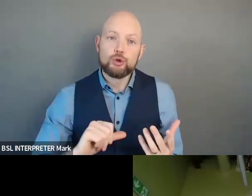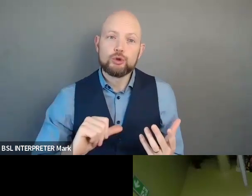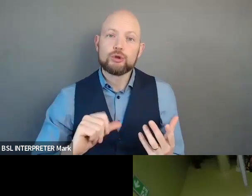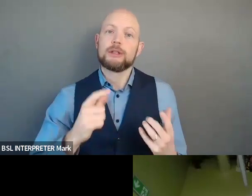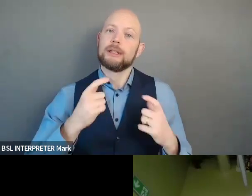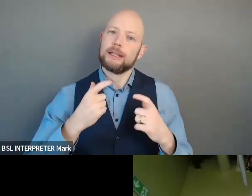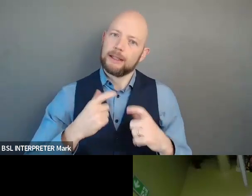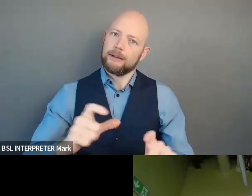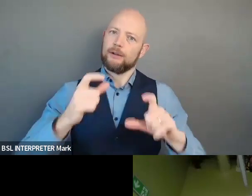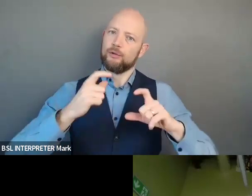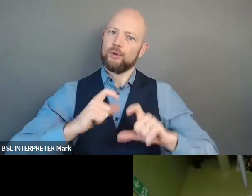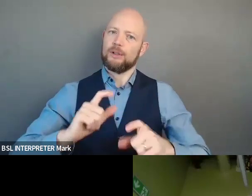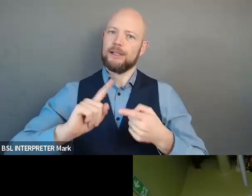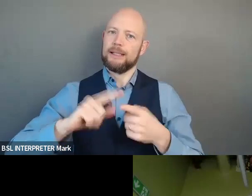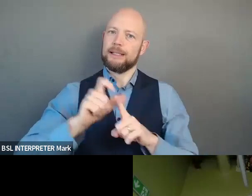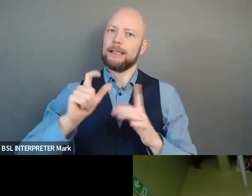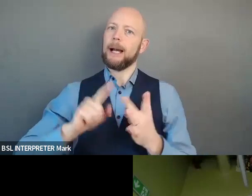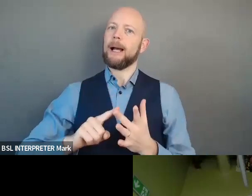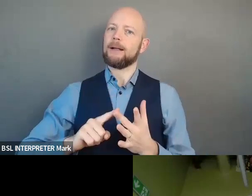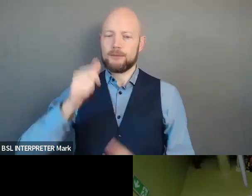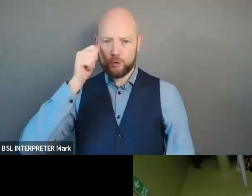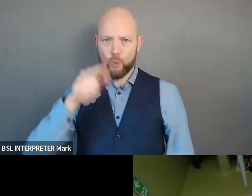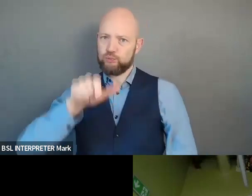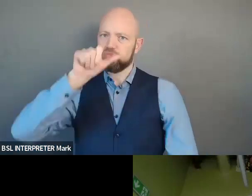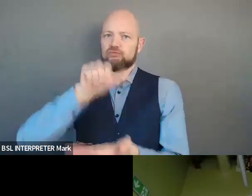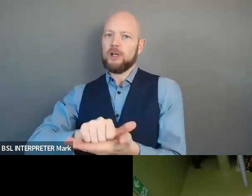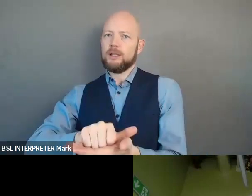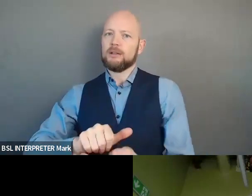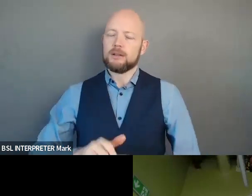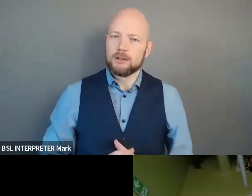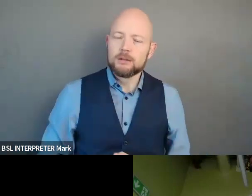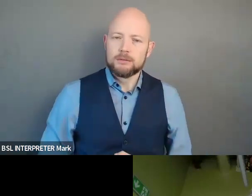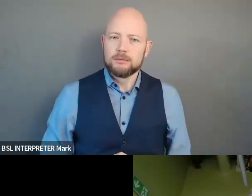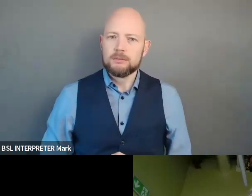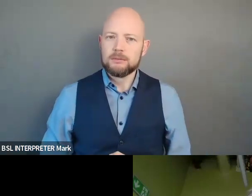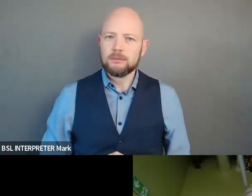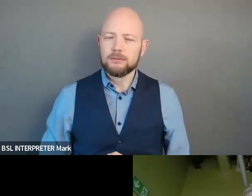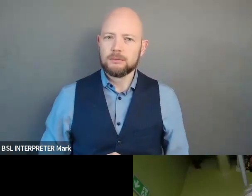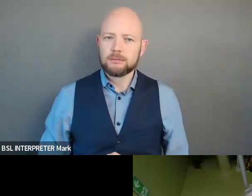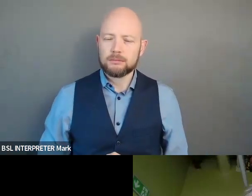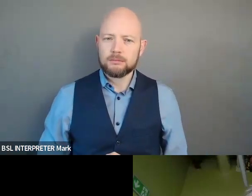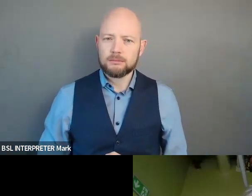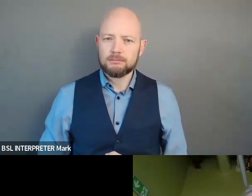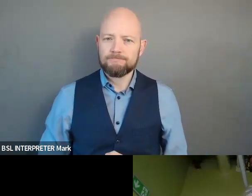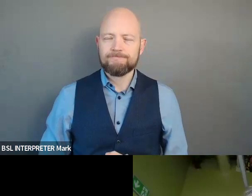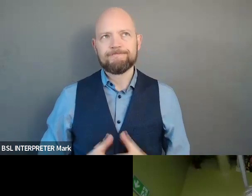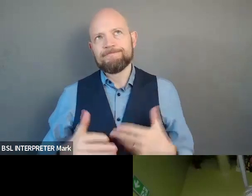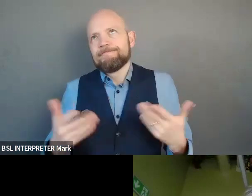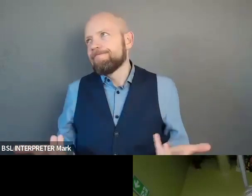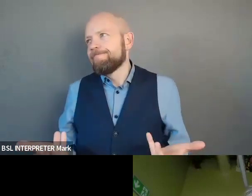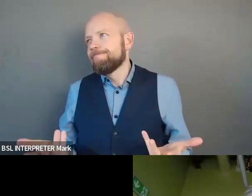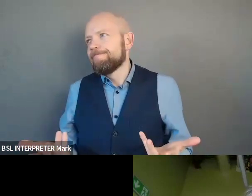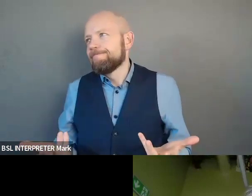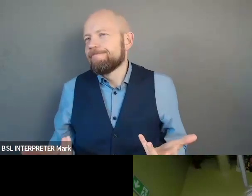right, because I think there is a degree to which it's not a matter of ignoring